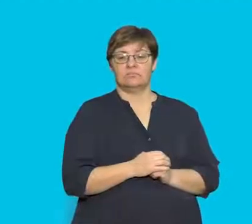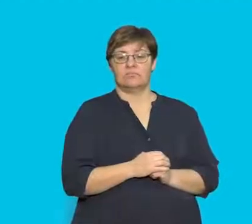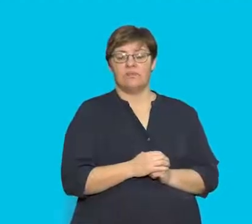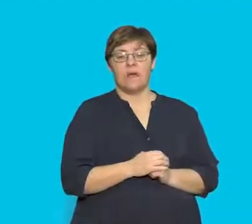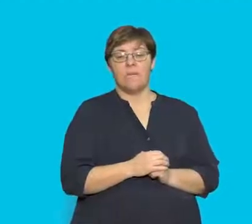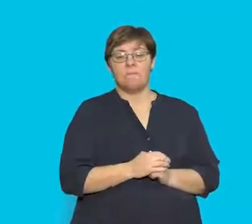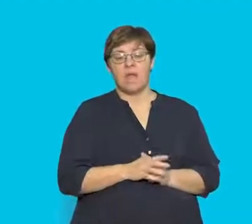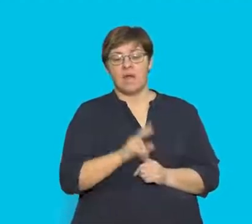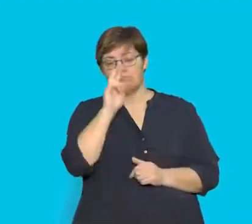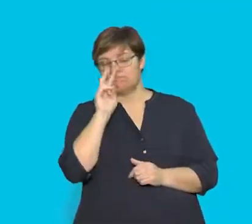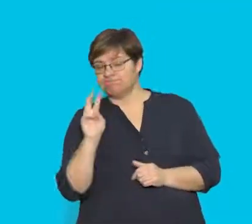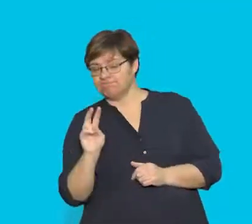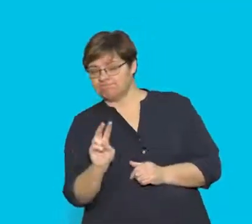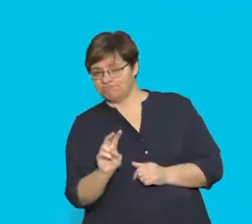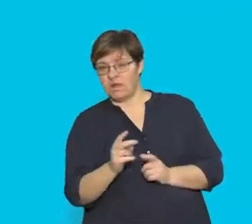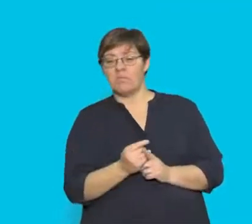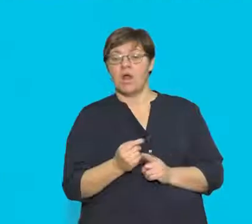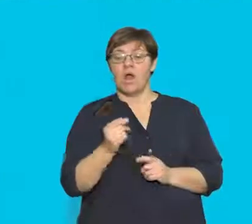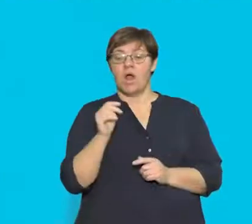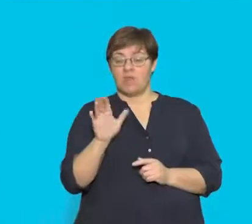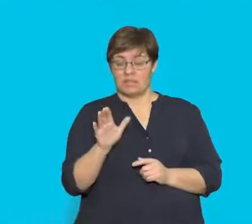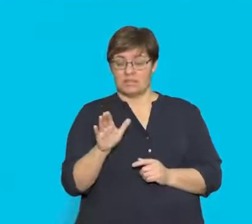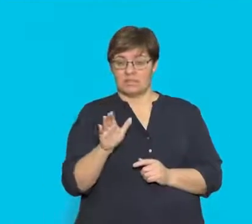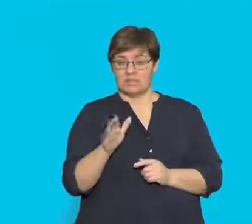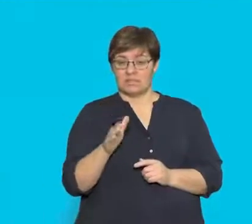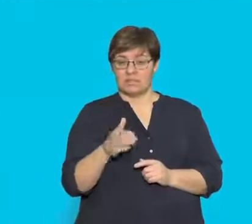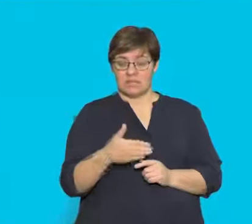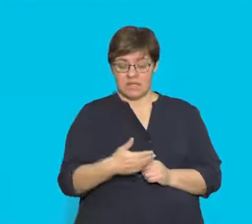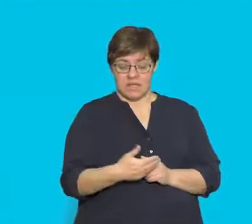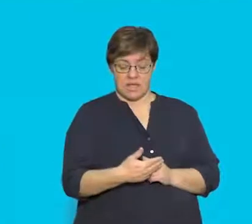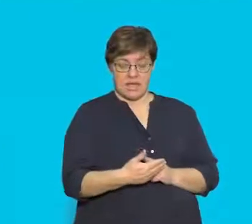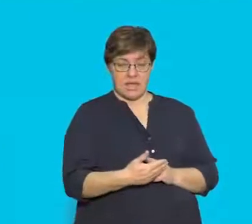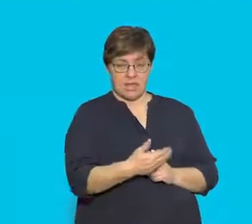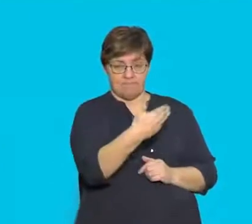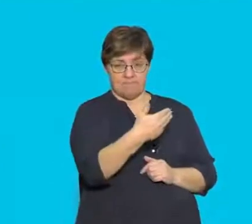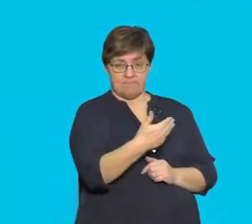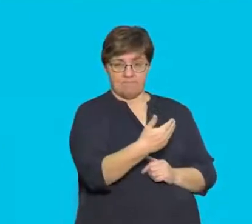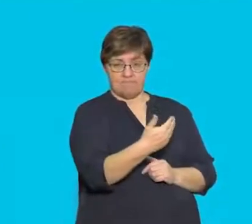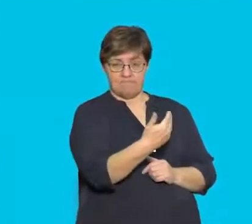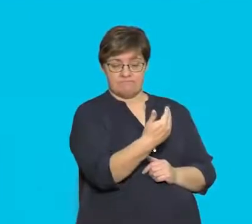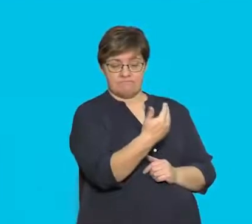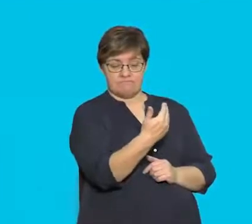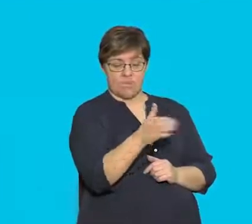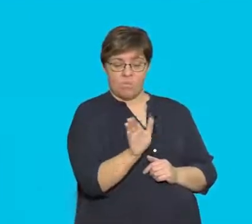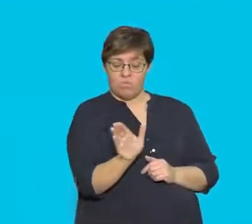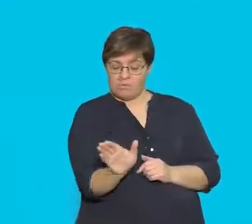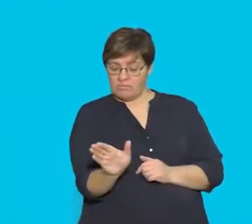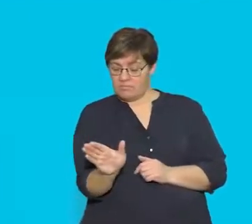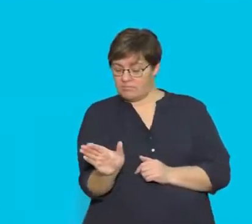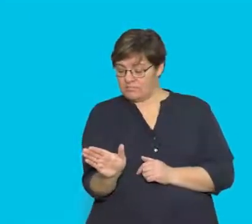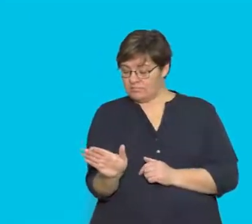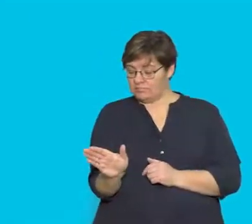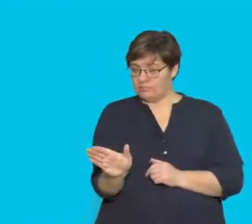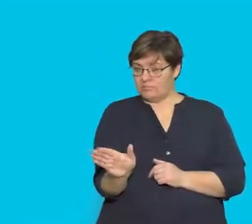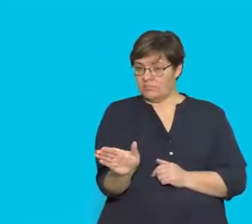view, where we recognized using the right-hand rule, the current is going in this direction, so we